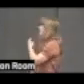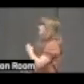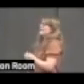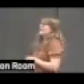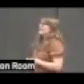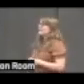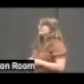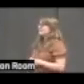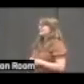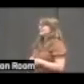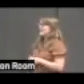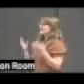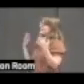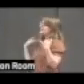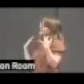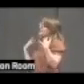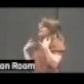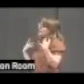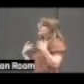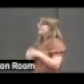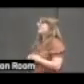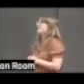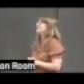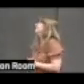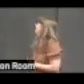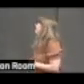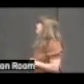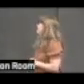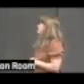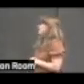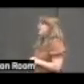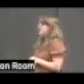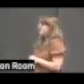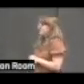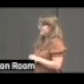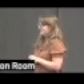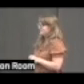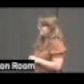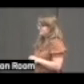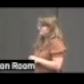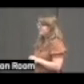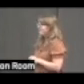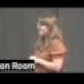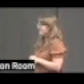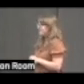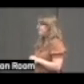Yeah, I call this the come hither call. So the female will go,